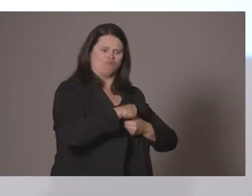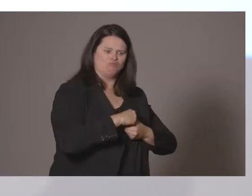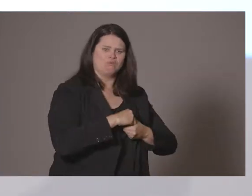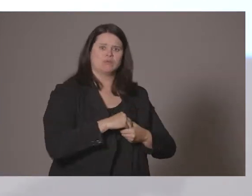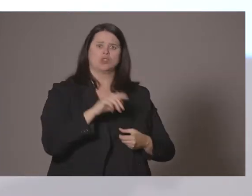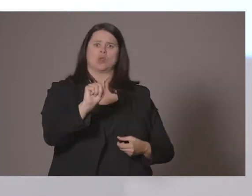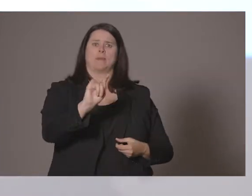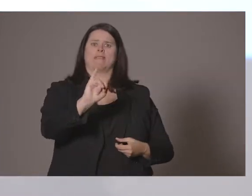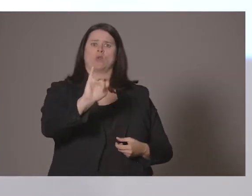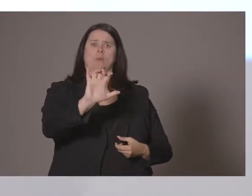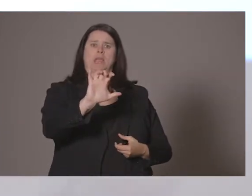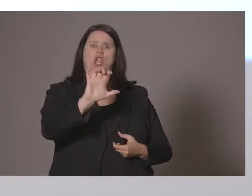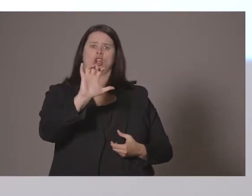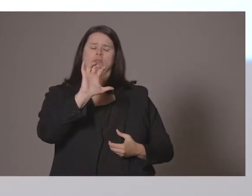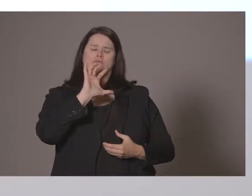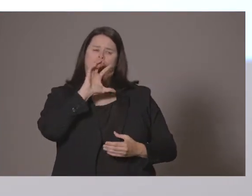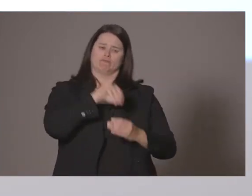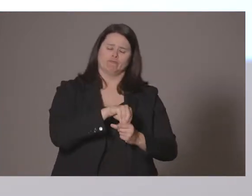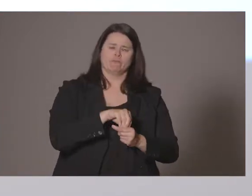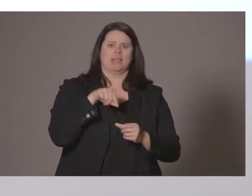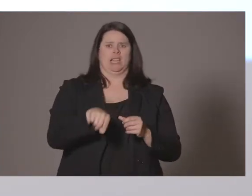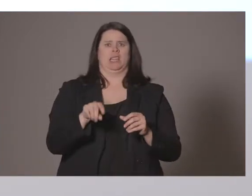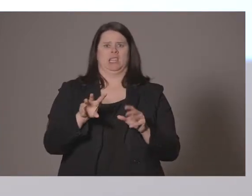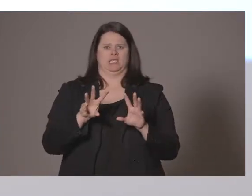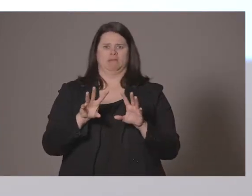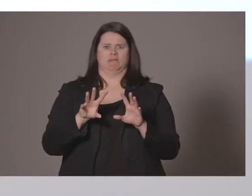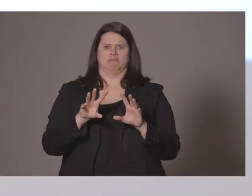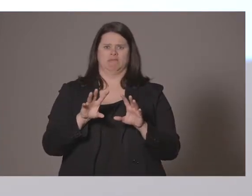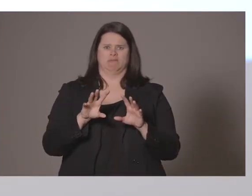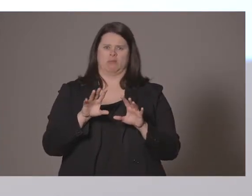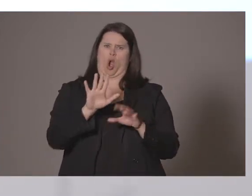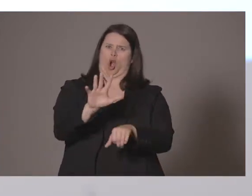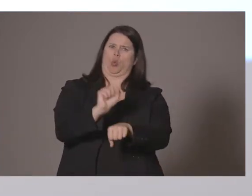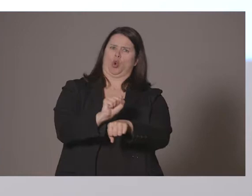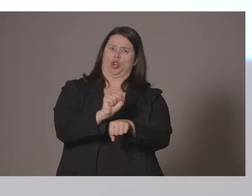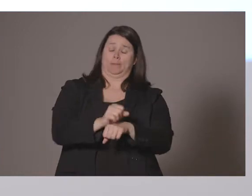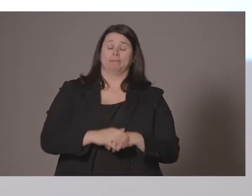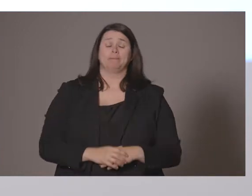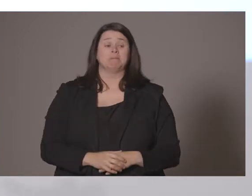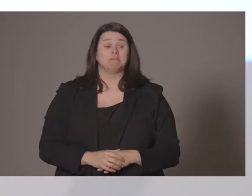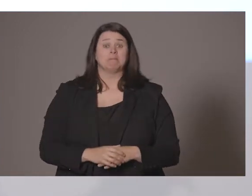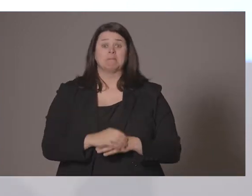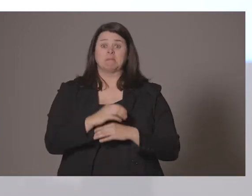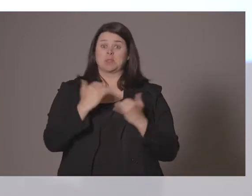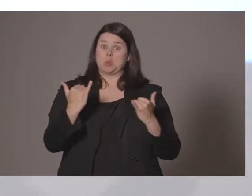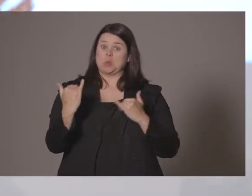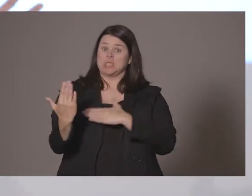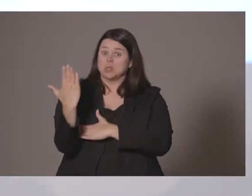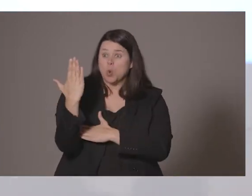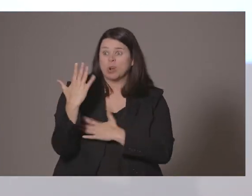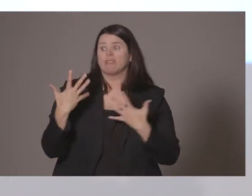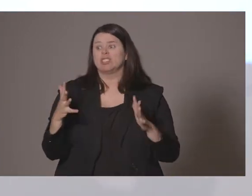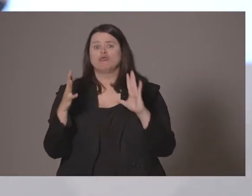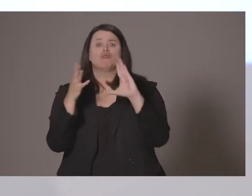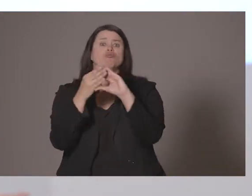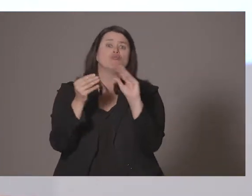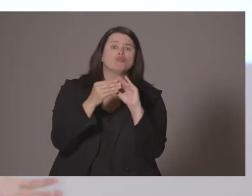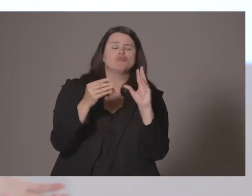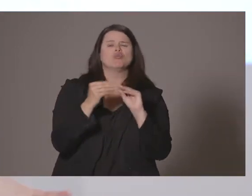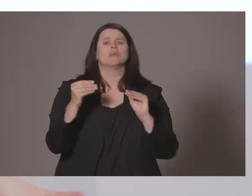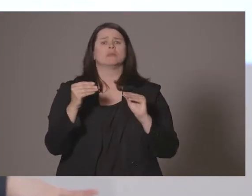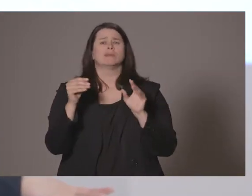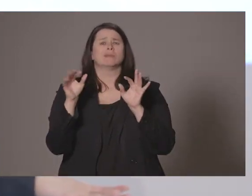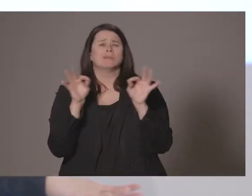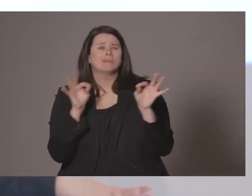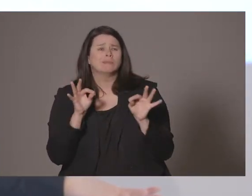in our workplaces. I've spent a big part of the day front-loading concepts, framework, a little, orienting